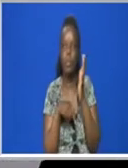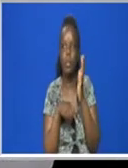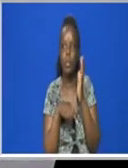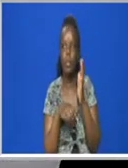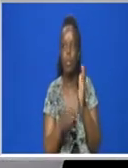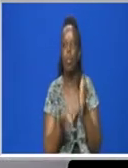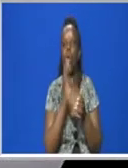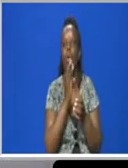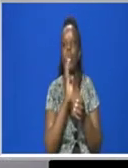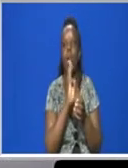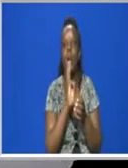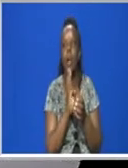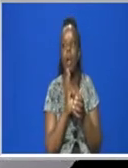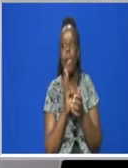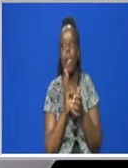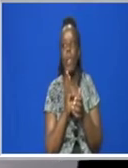water